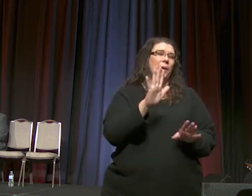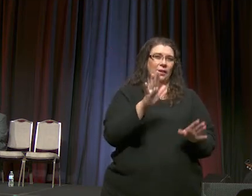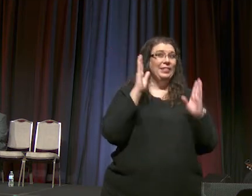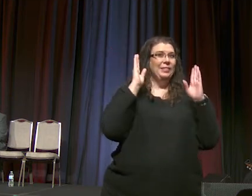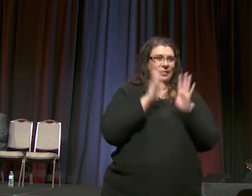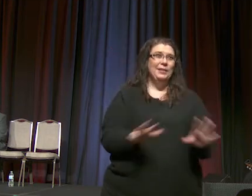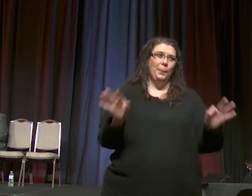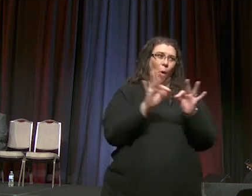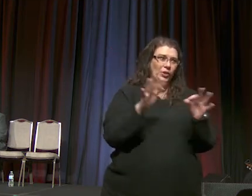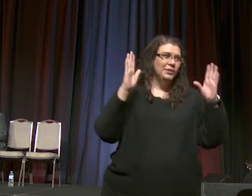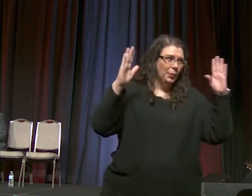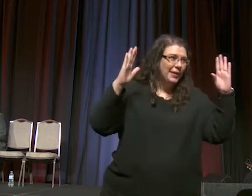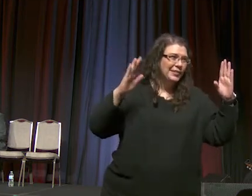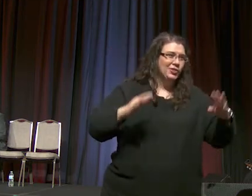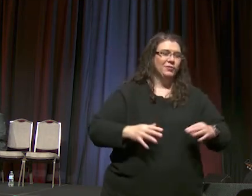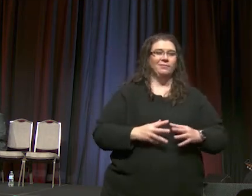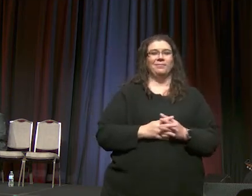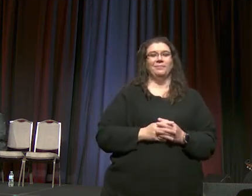attention.